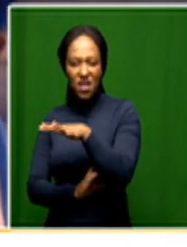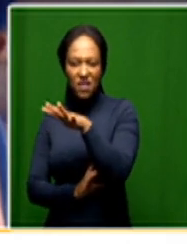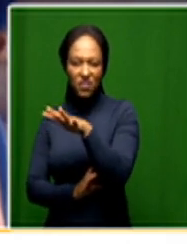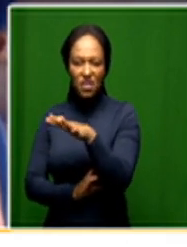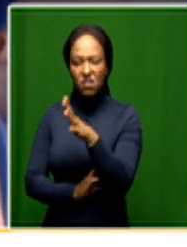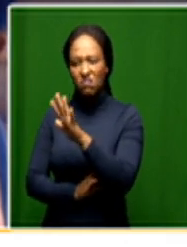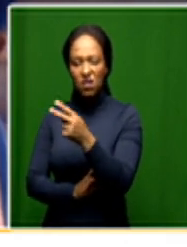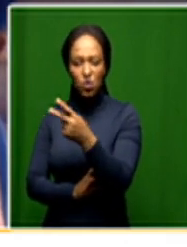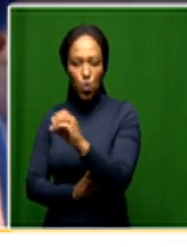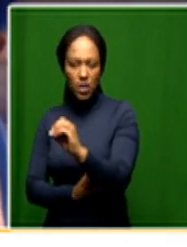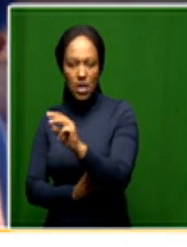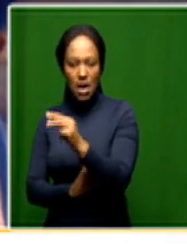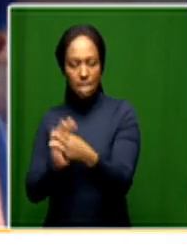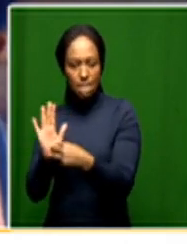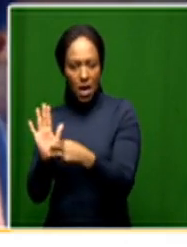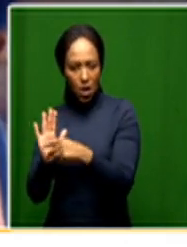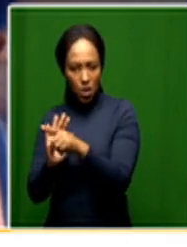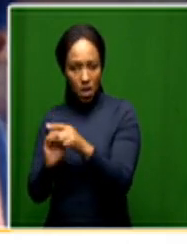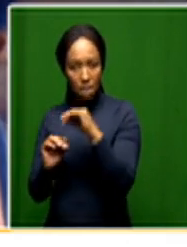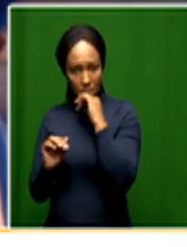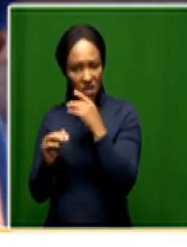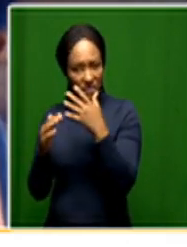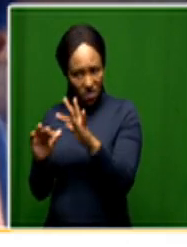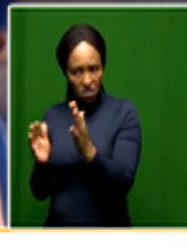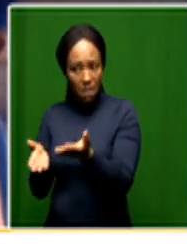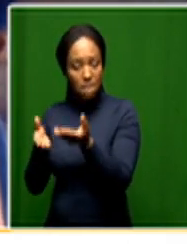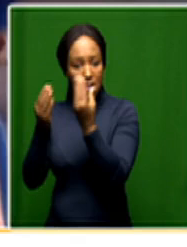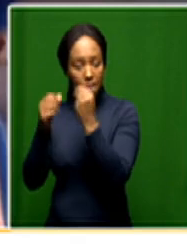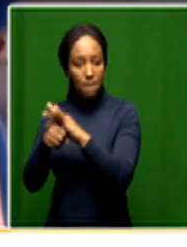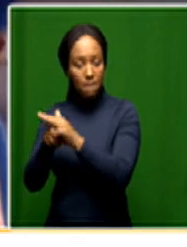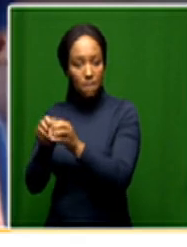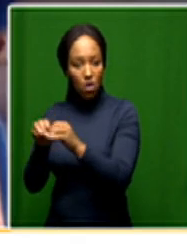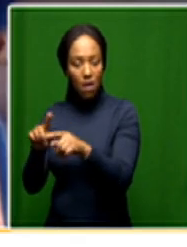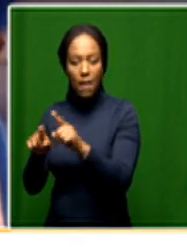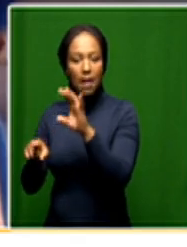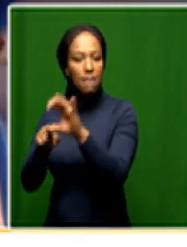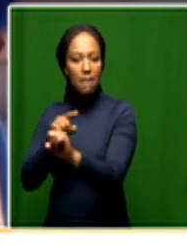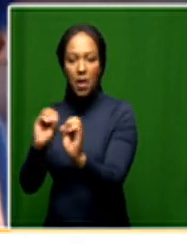15-20 million people is the estimate that have actually had COVID that have not been detected.